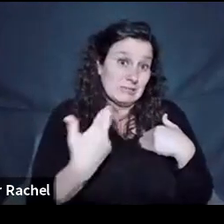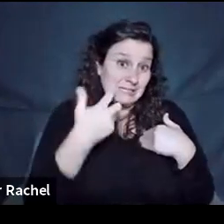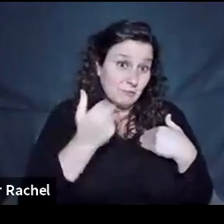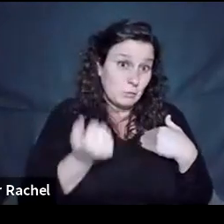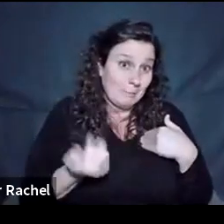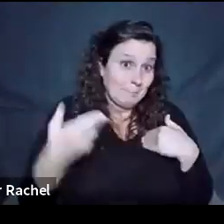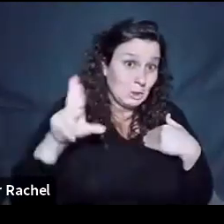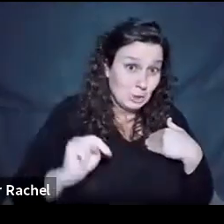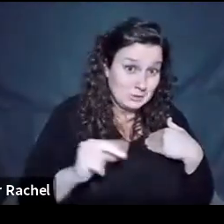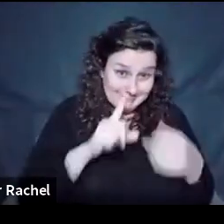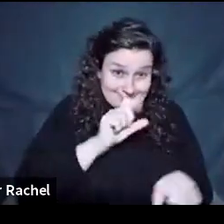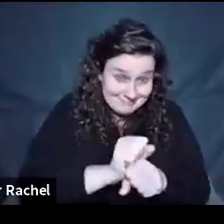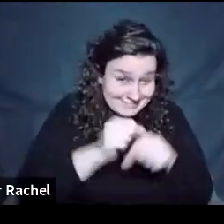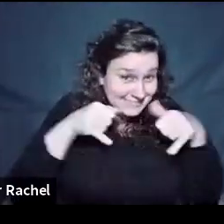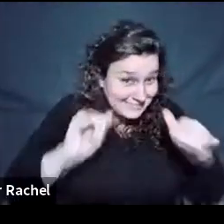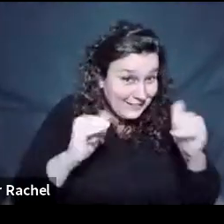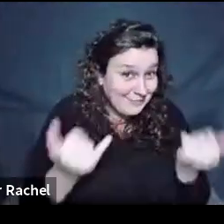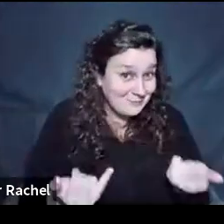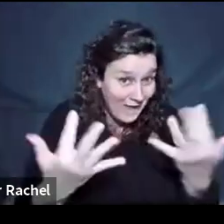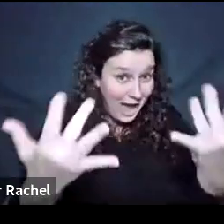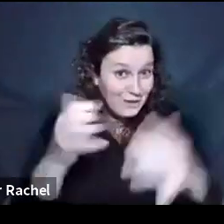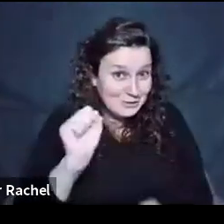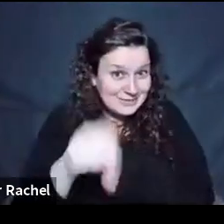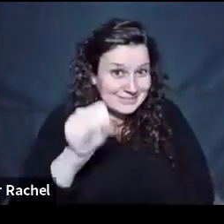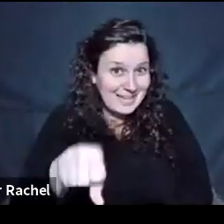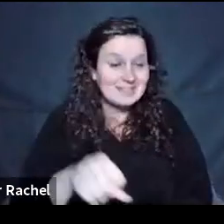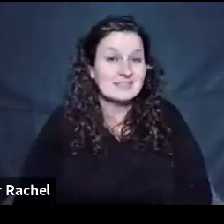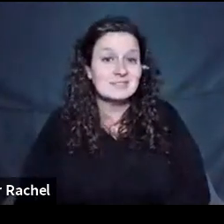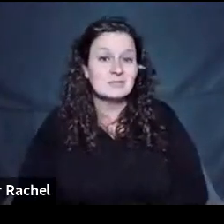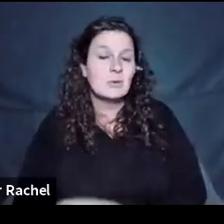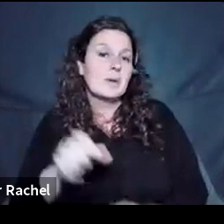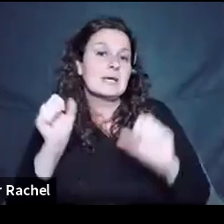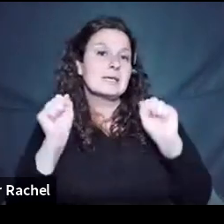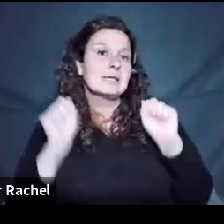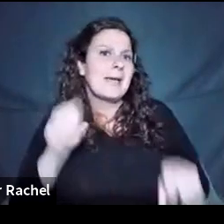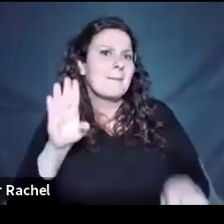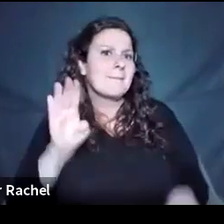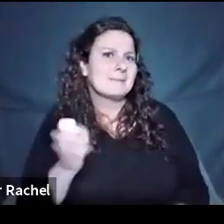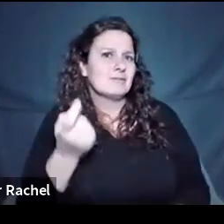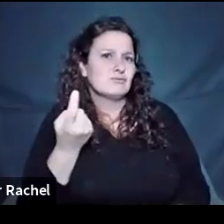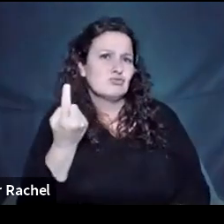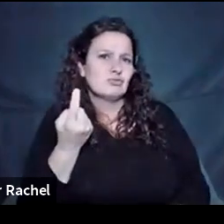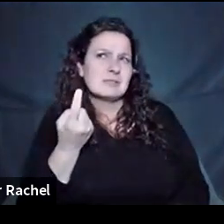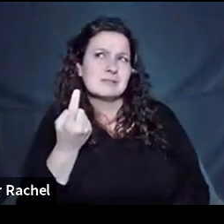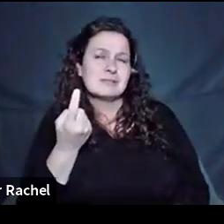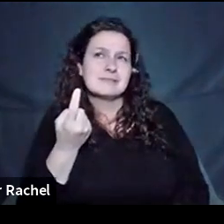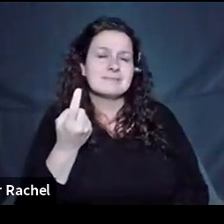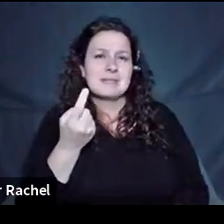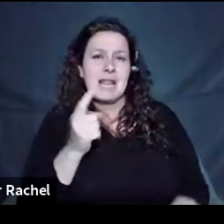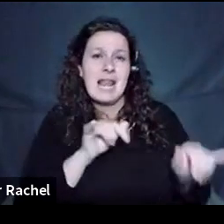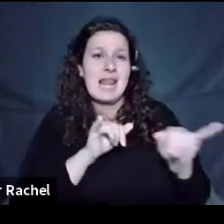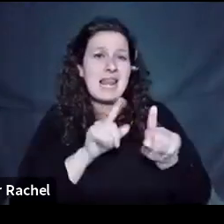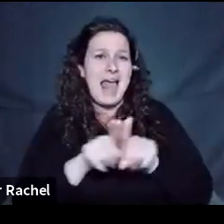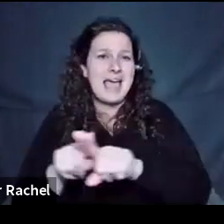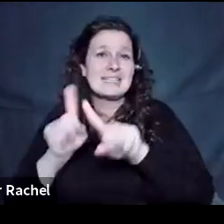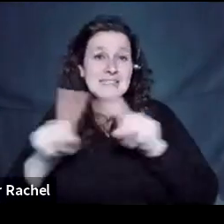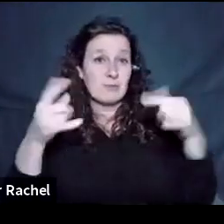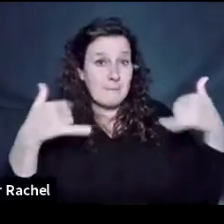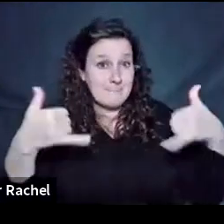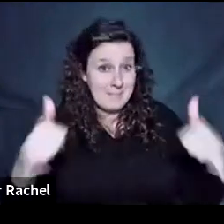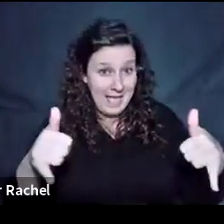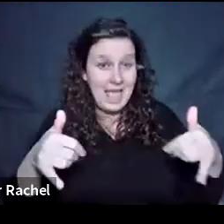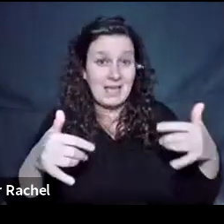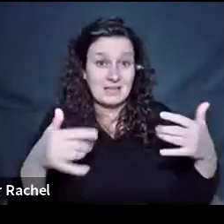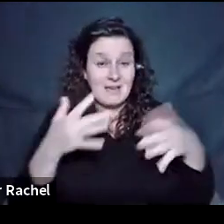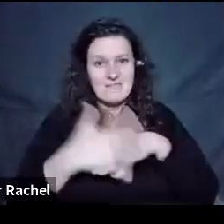fire. It can be, and just like a lot of the different plays that are available, it's something that can be very calming